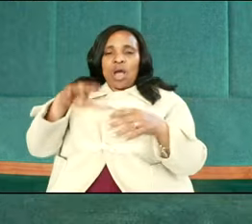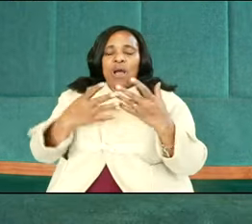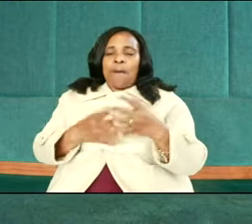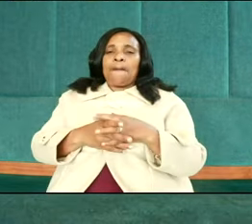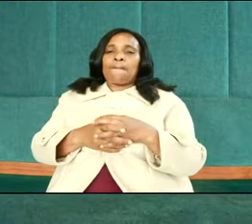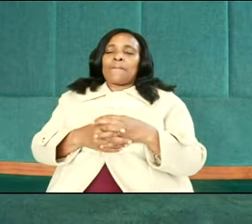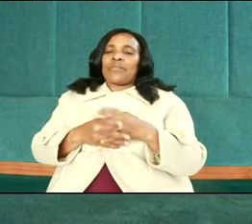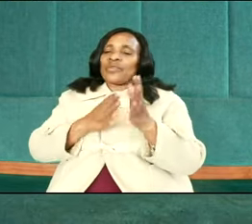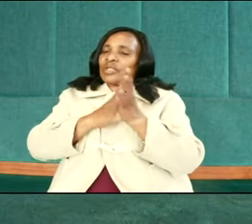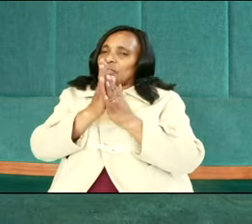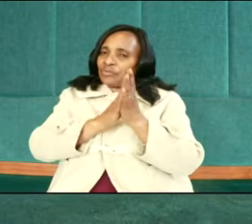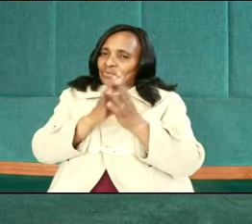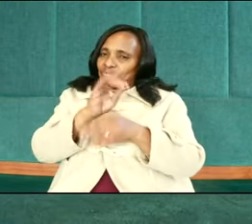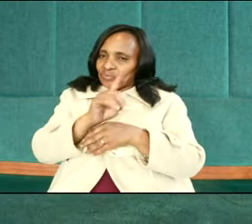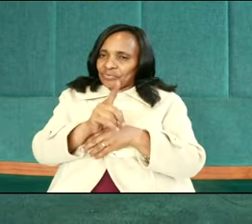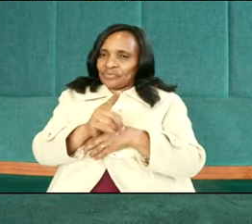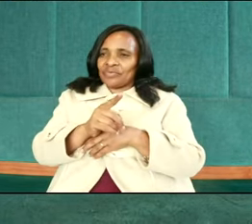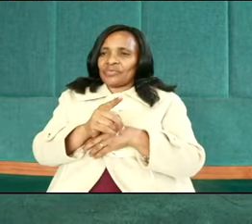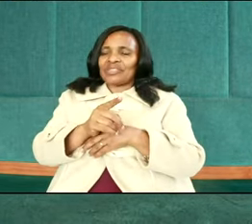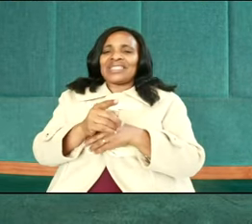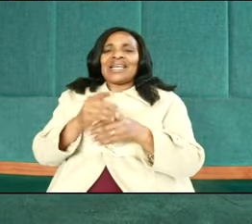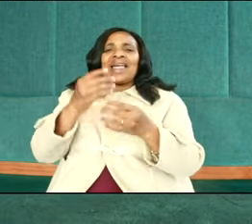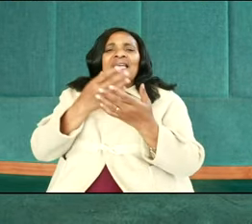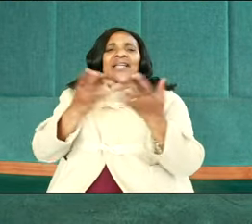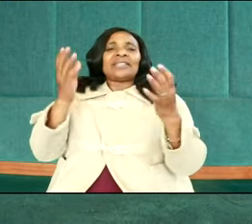Yeah, that's an interesting question, by the way. You know,